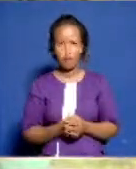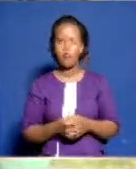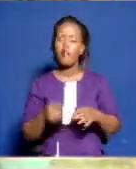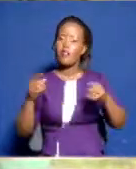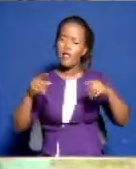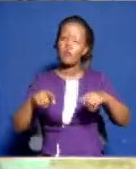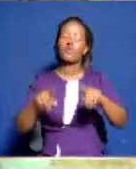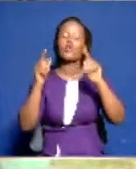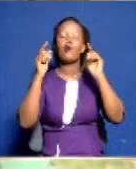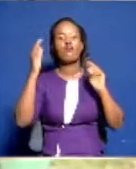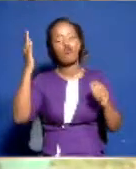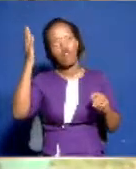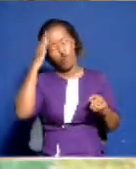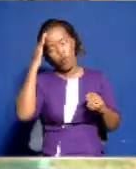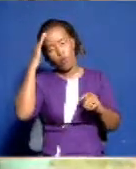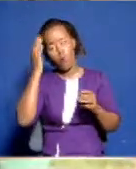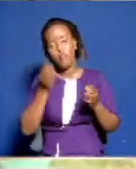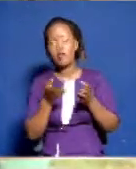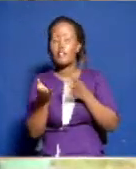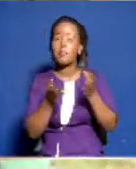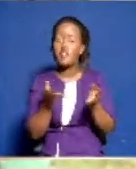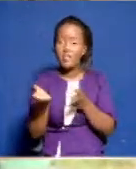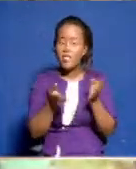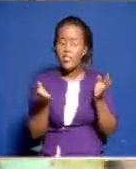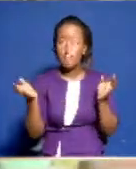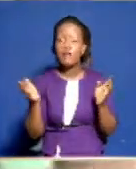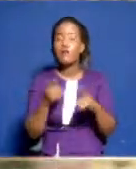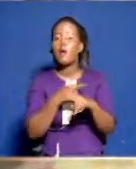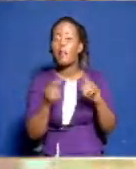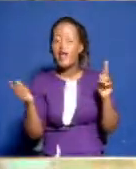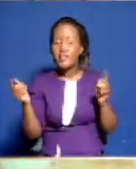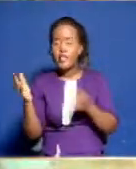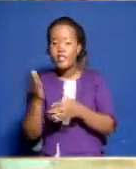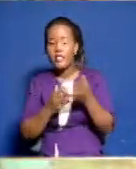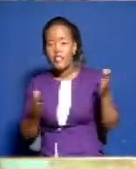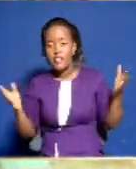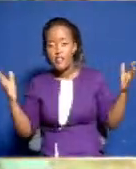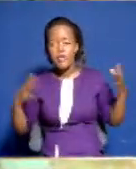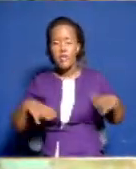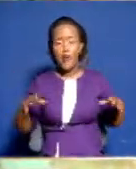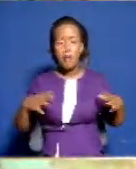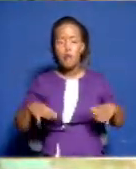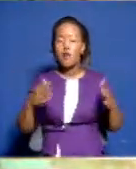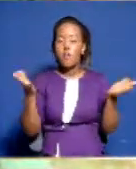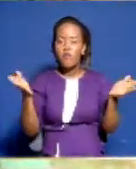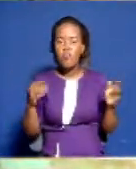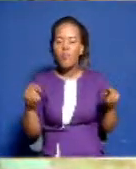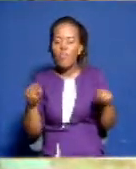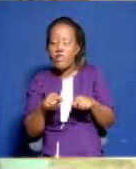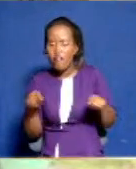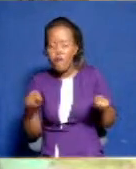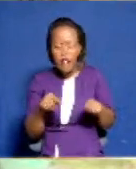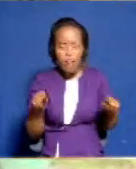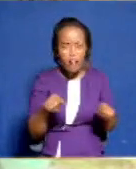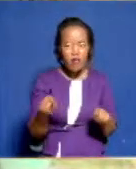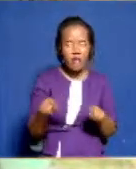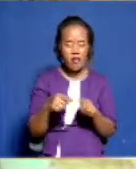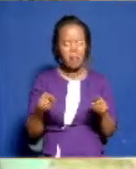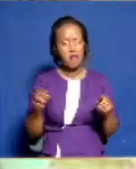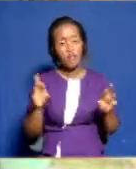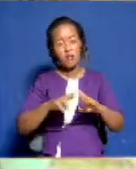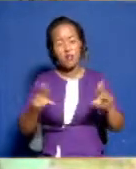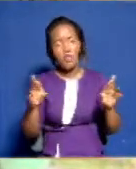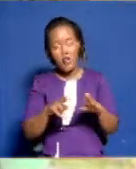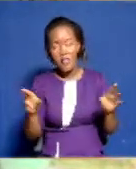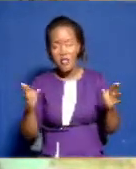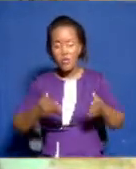these thieves, but unfortunately enough, some people are in panic mode, afraid to expose it